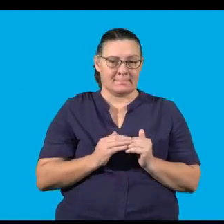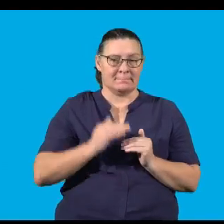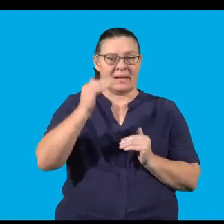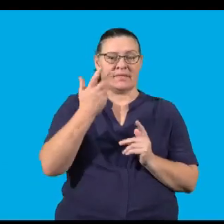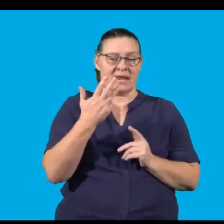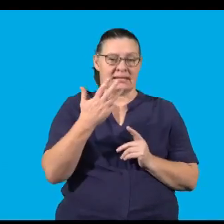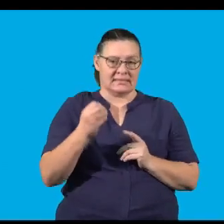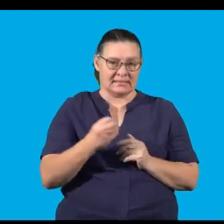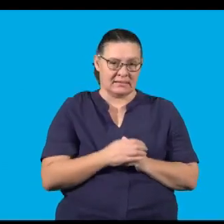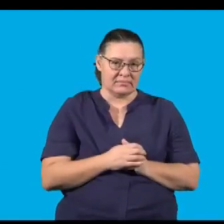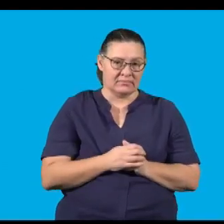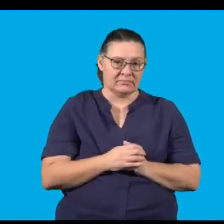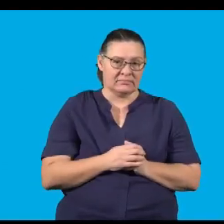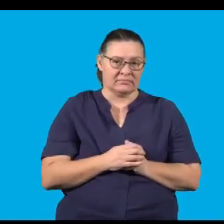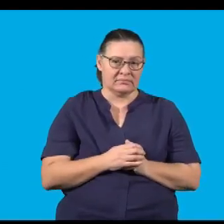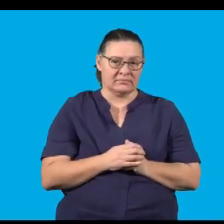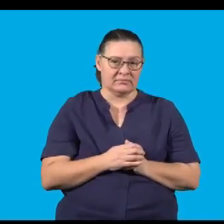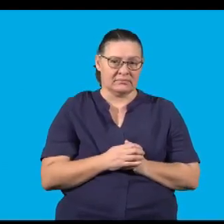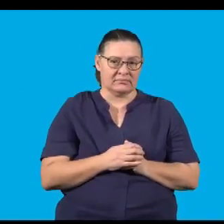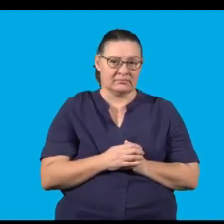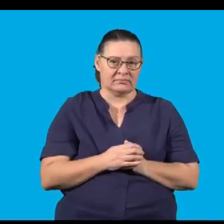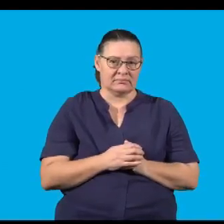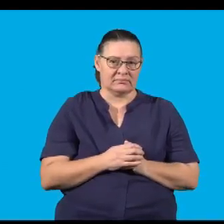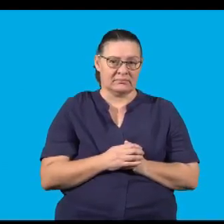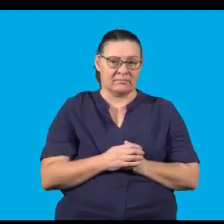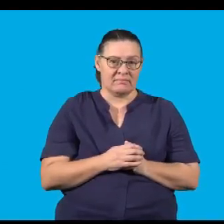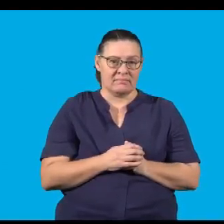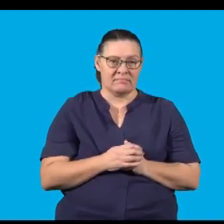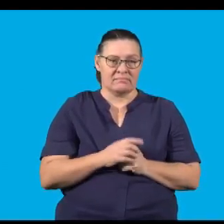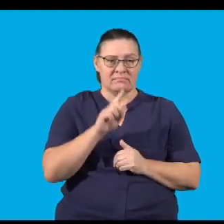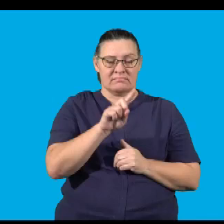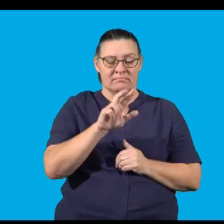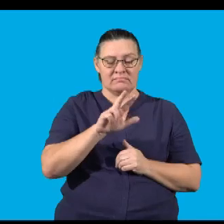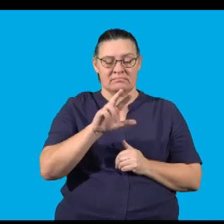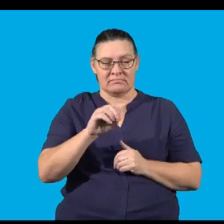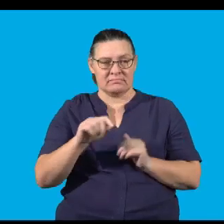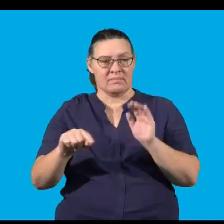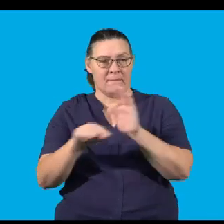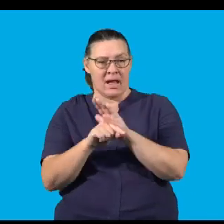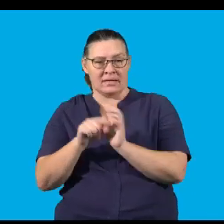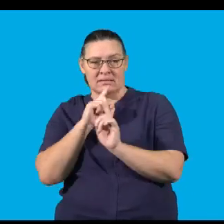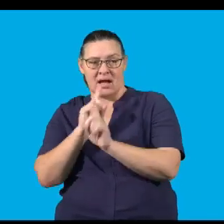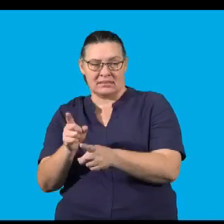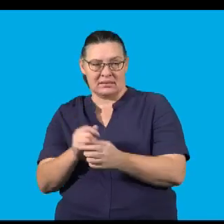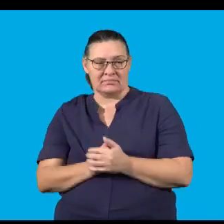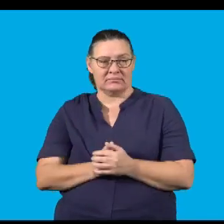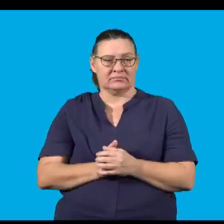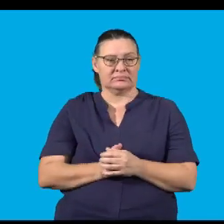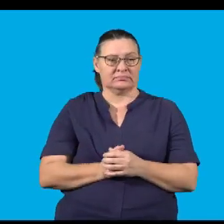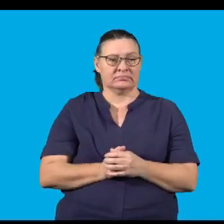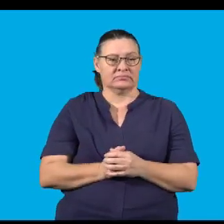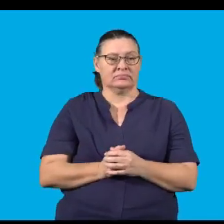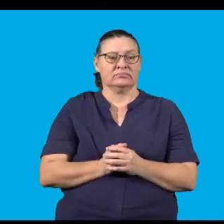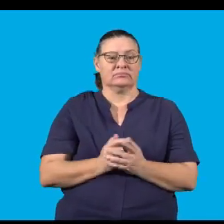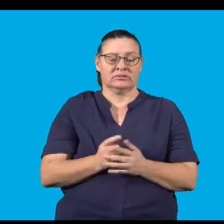greater than 90, so it's going to be 180 minus that answer. So it's going